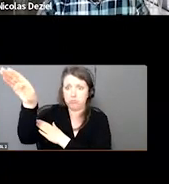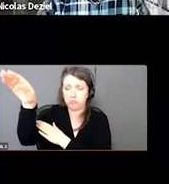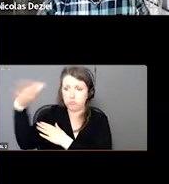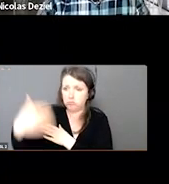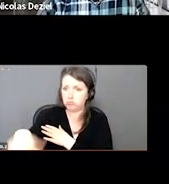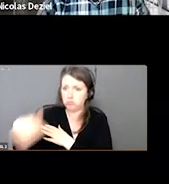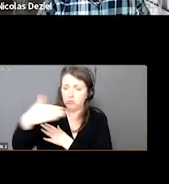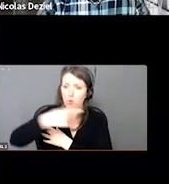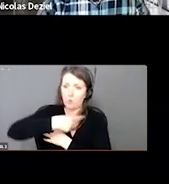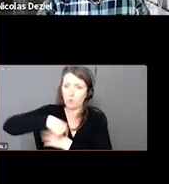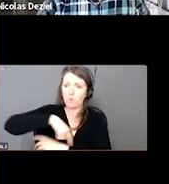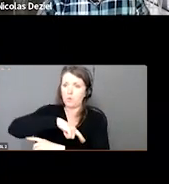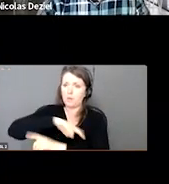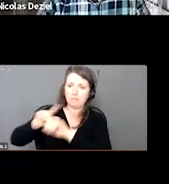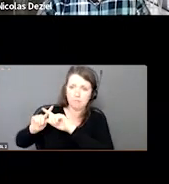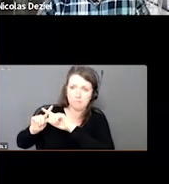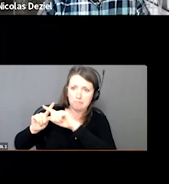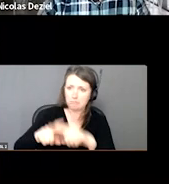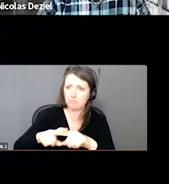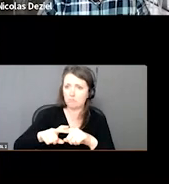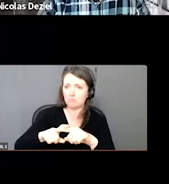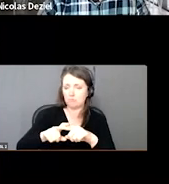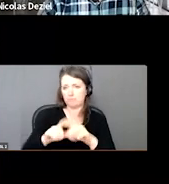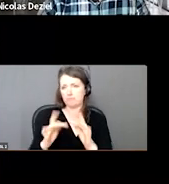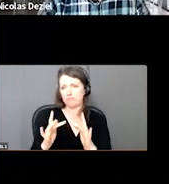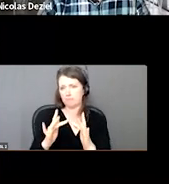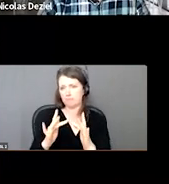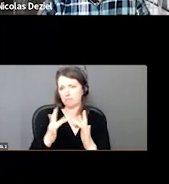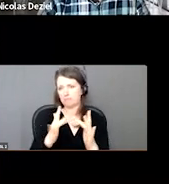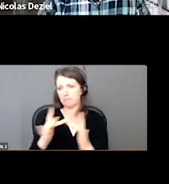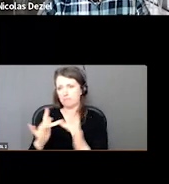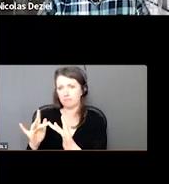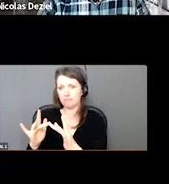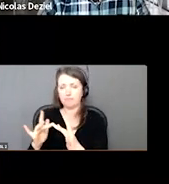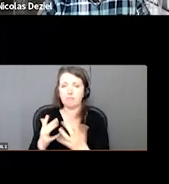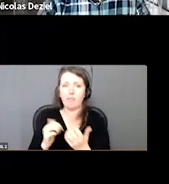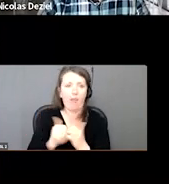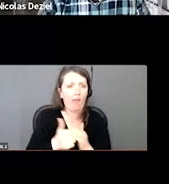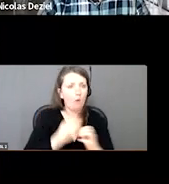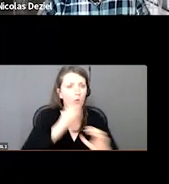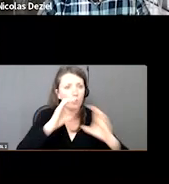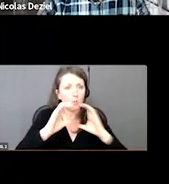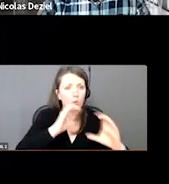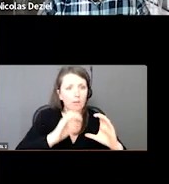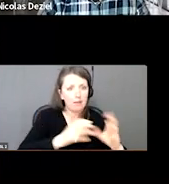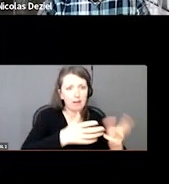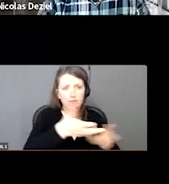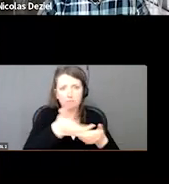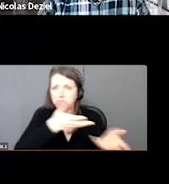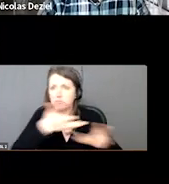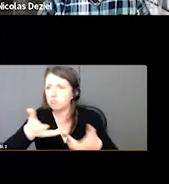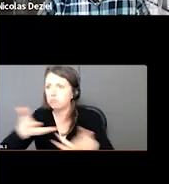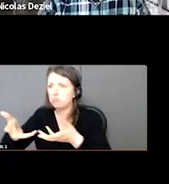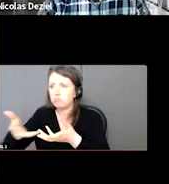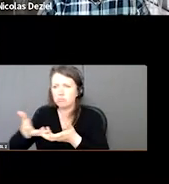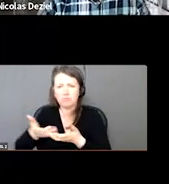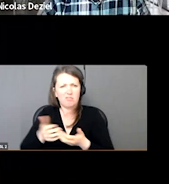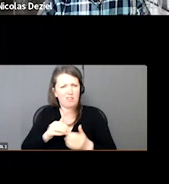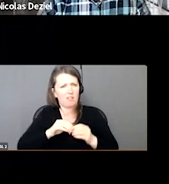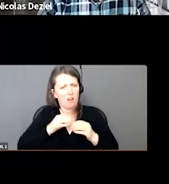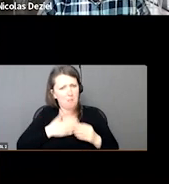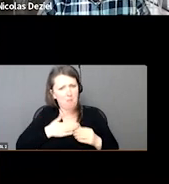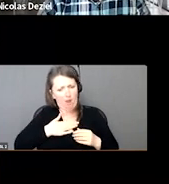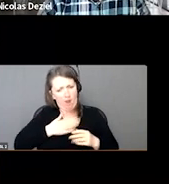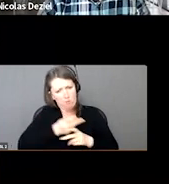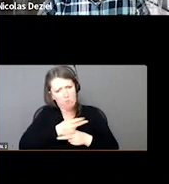a lot on the internet and how we communicate and how we reach out to new consumers. And we try